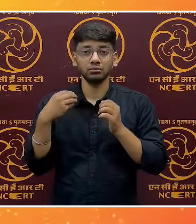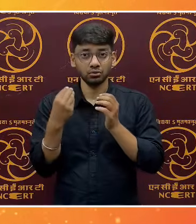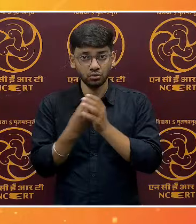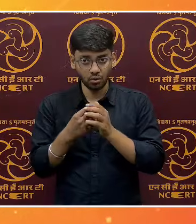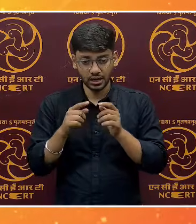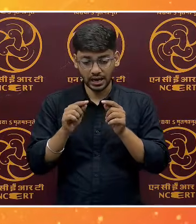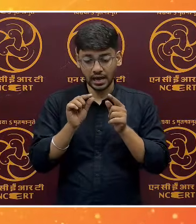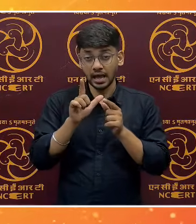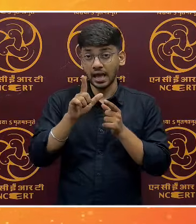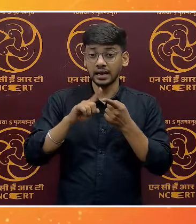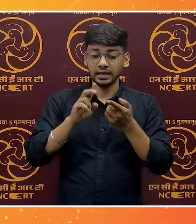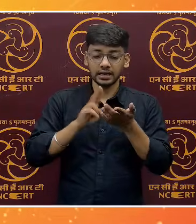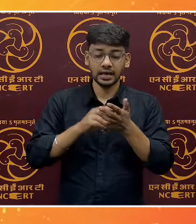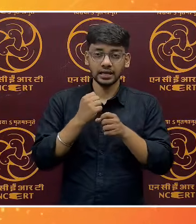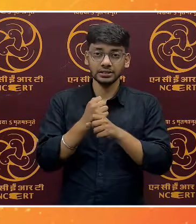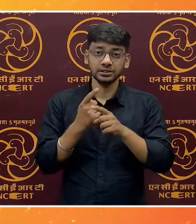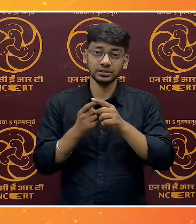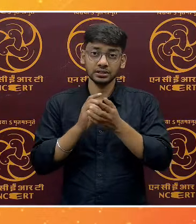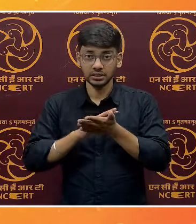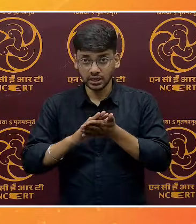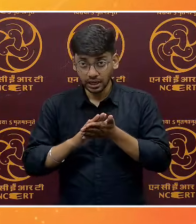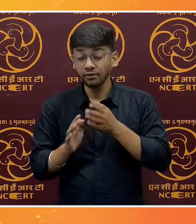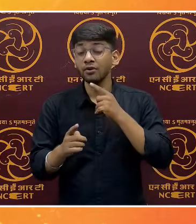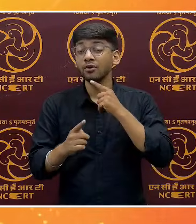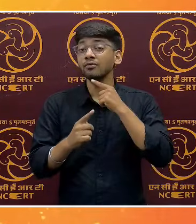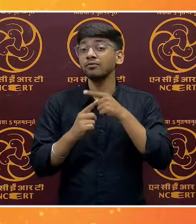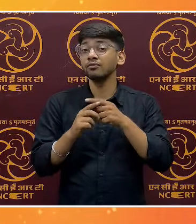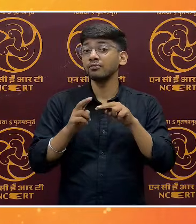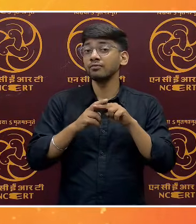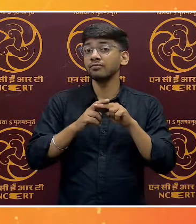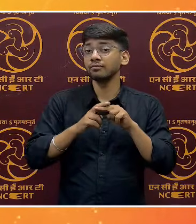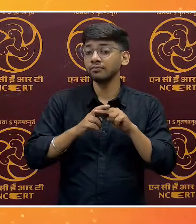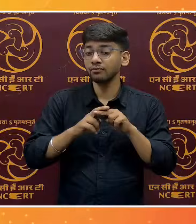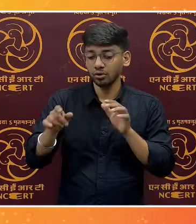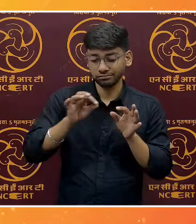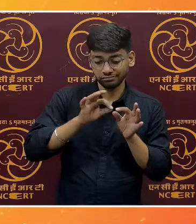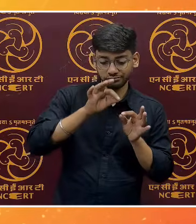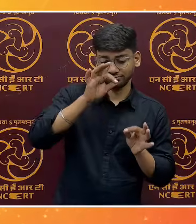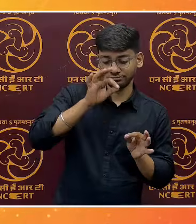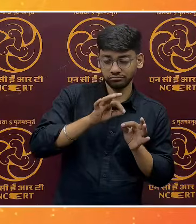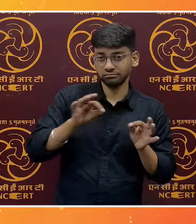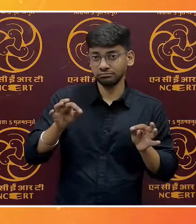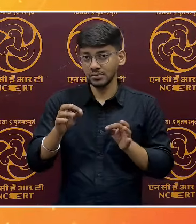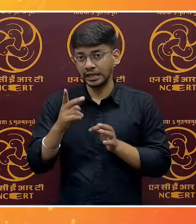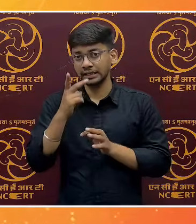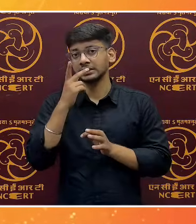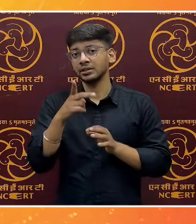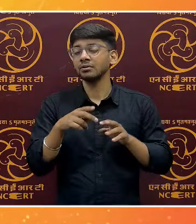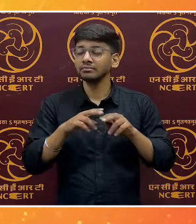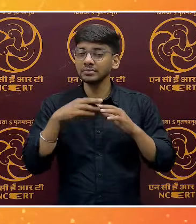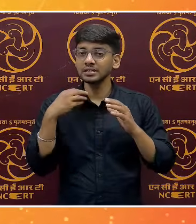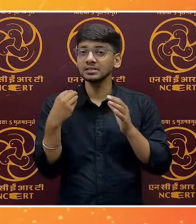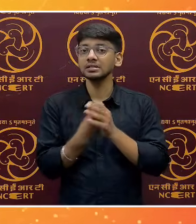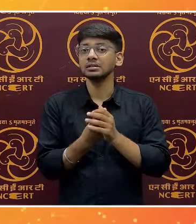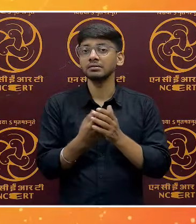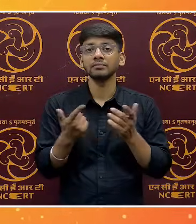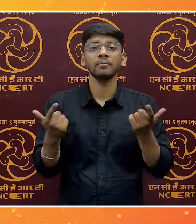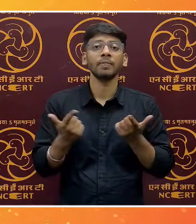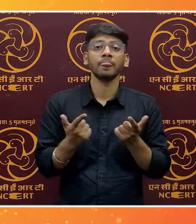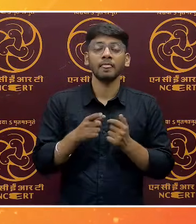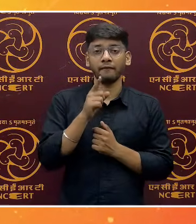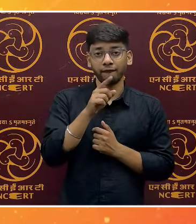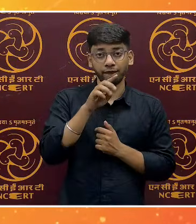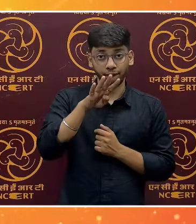length that shows about the boundary also, and that is the perimeter only. Now we can see the total length is